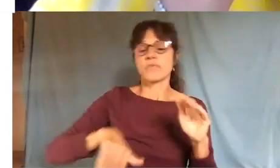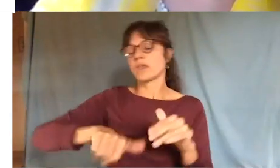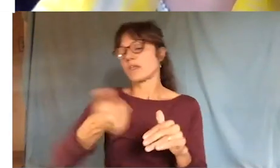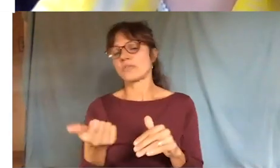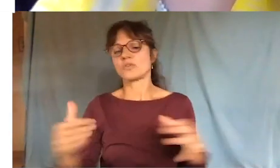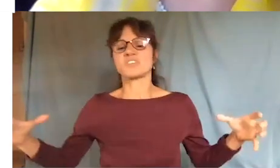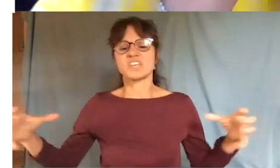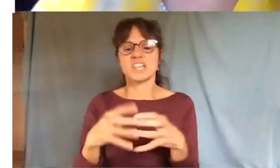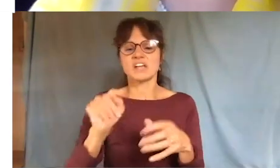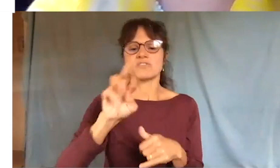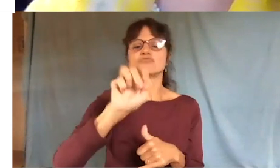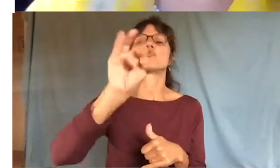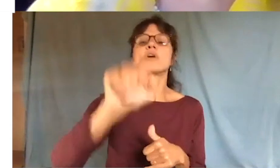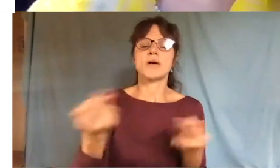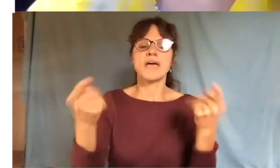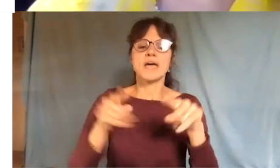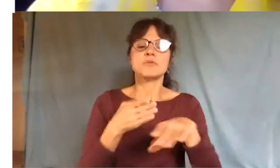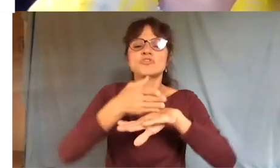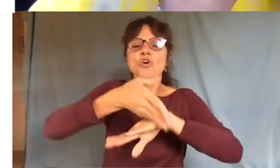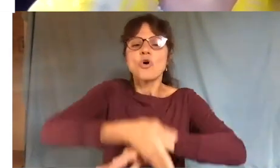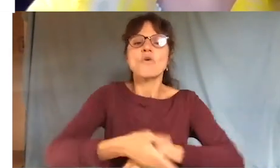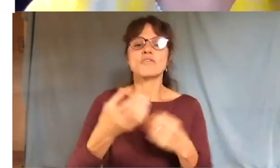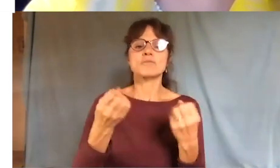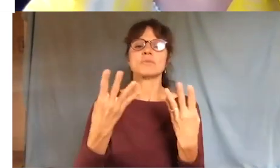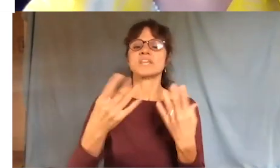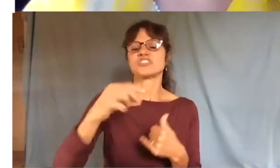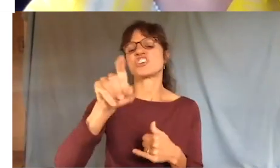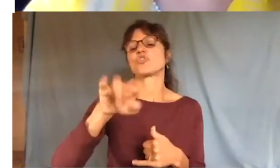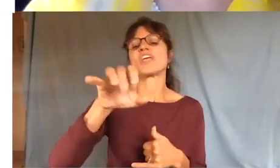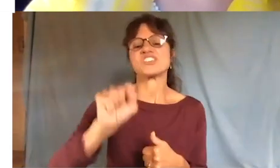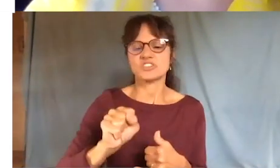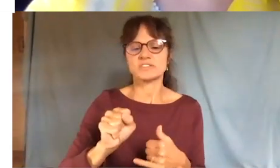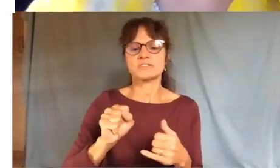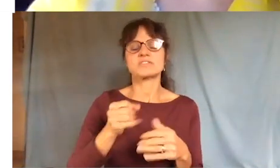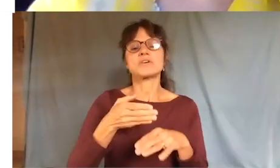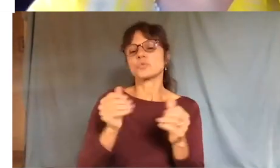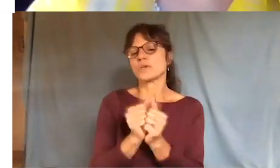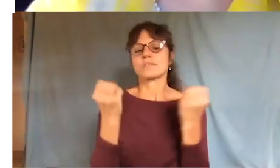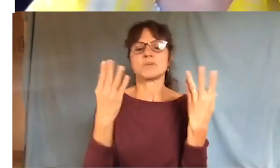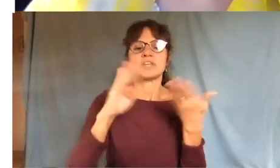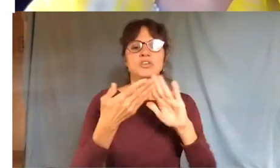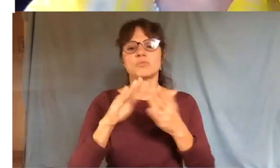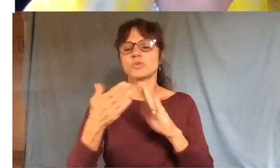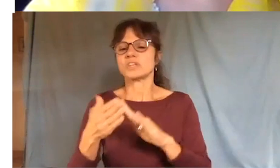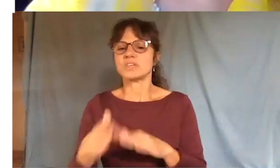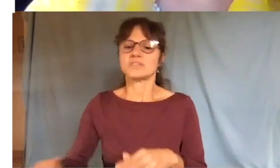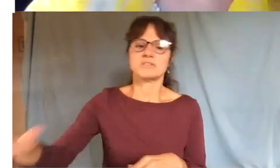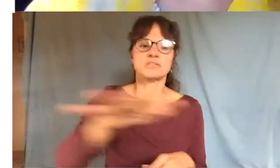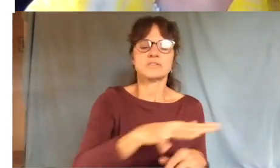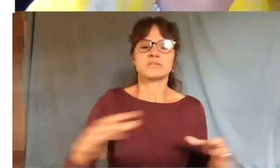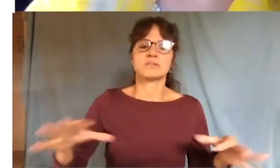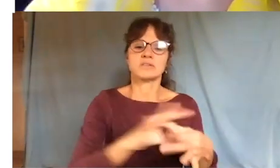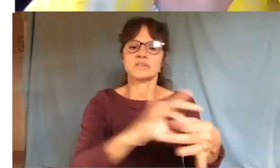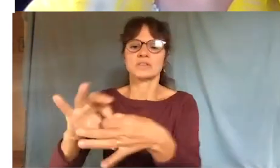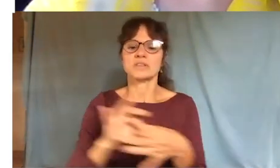happens over generations and across communities. It began with our ancestors and